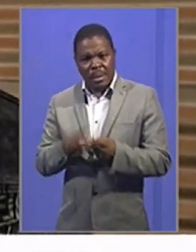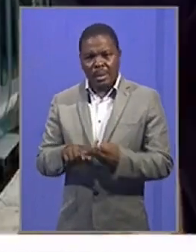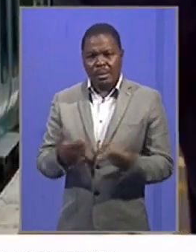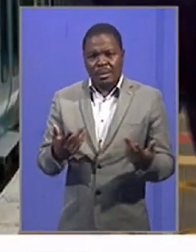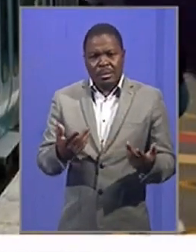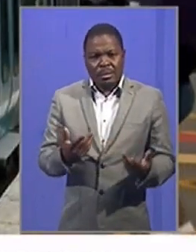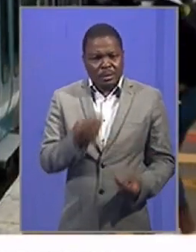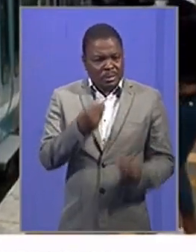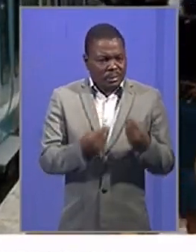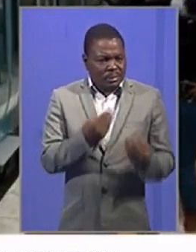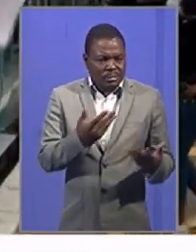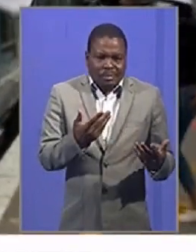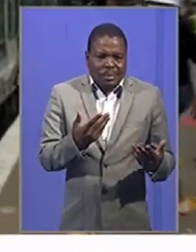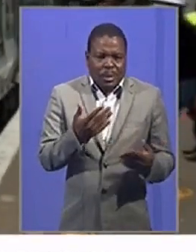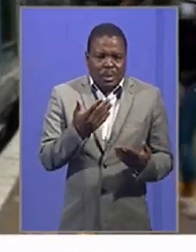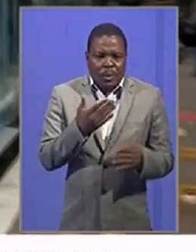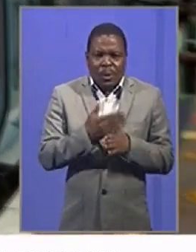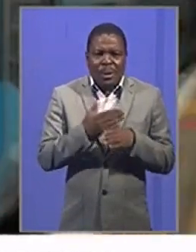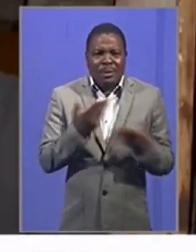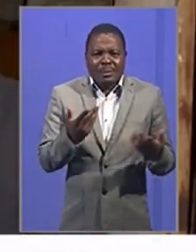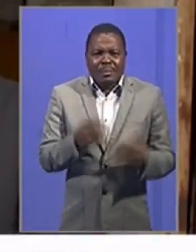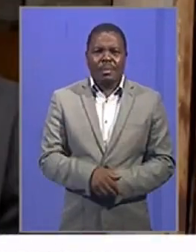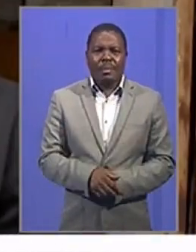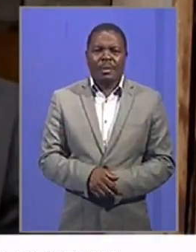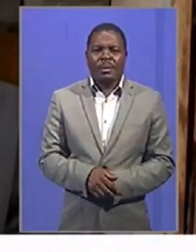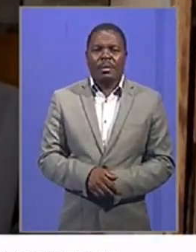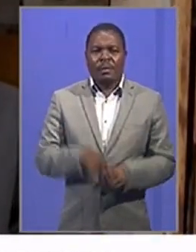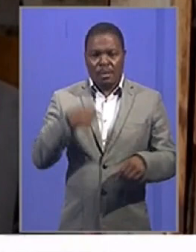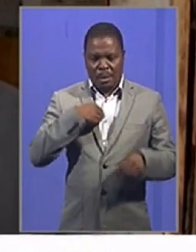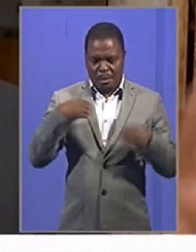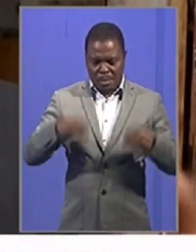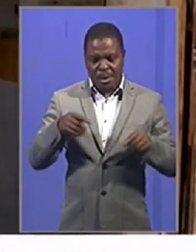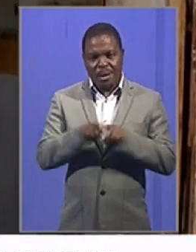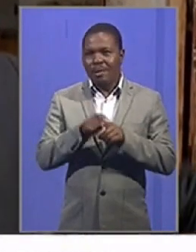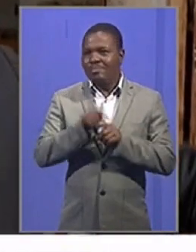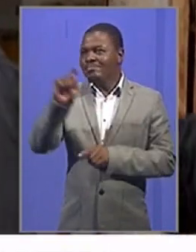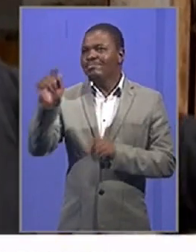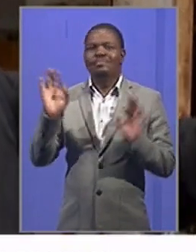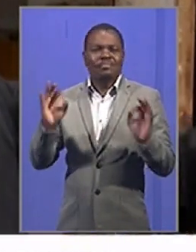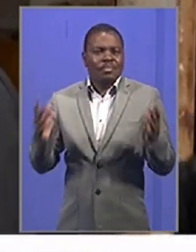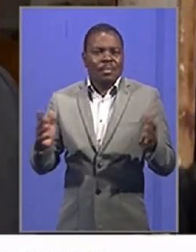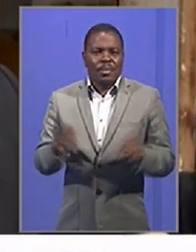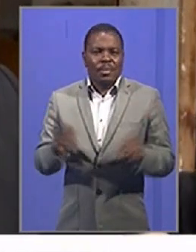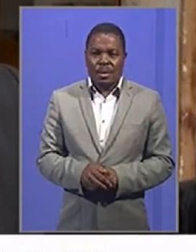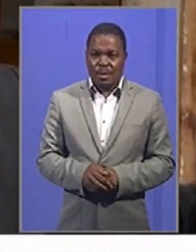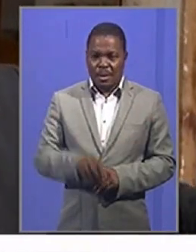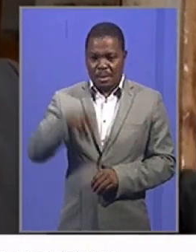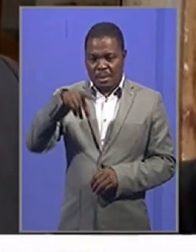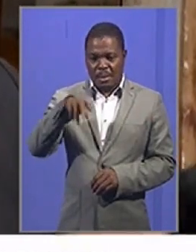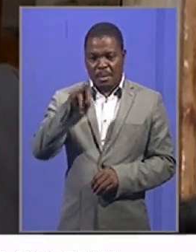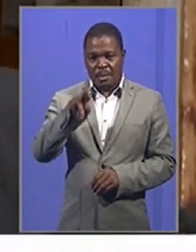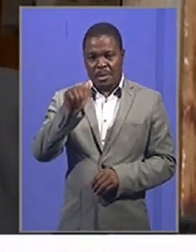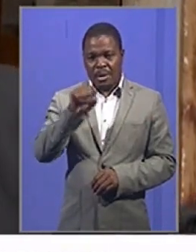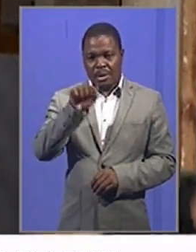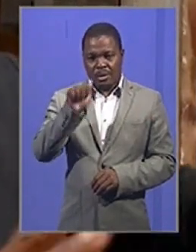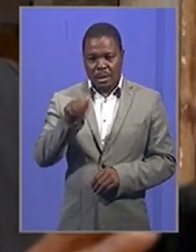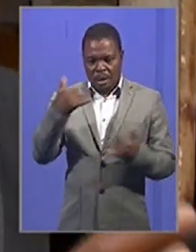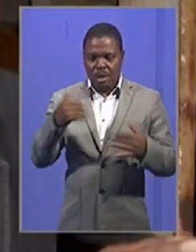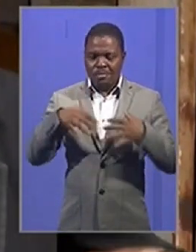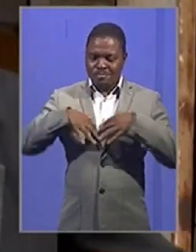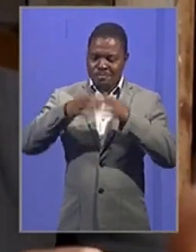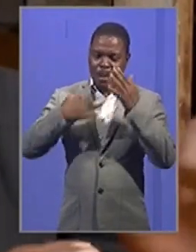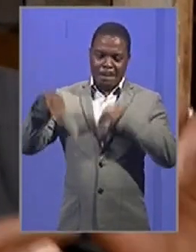ba ka ba sebetse re tla khona bona business re tla khona tshwana le batho ba bang and then go no gare PRASA e ditse gore terena e bo and then